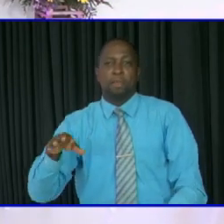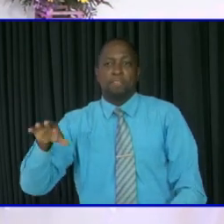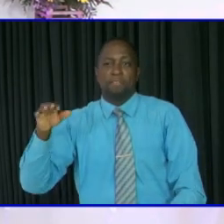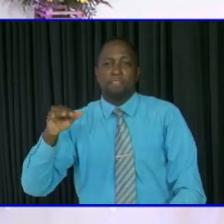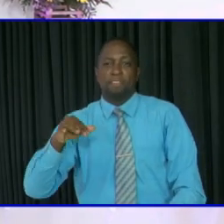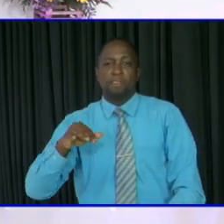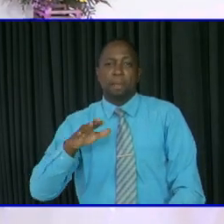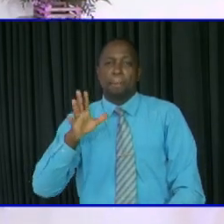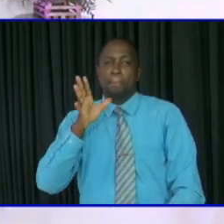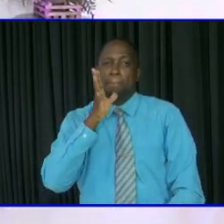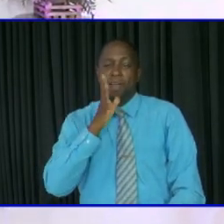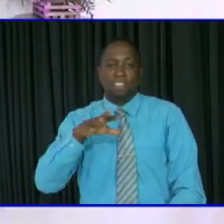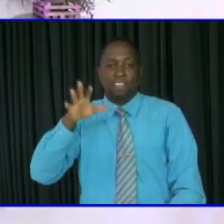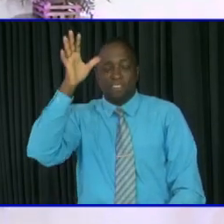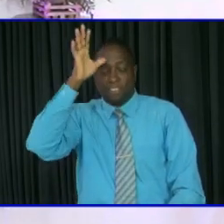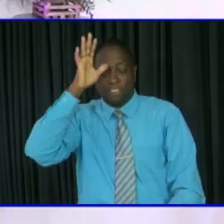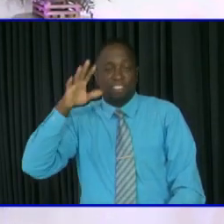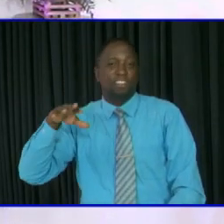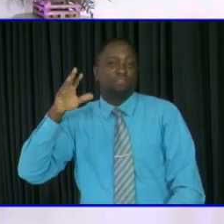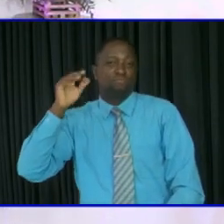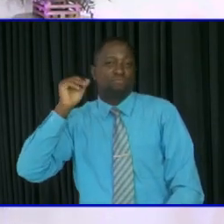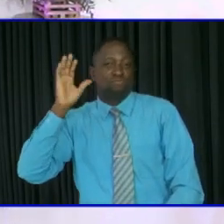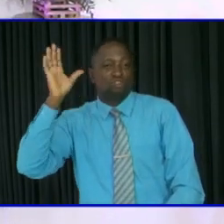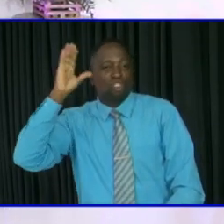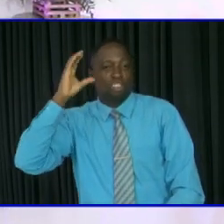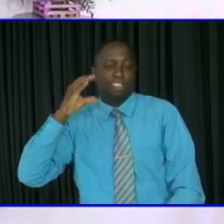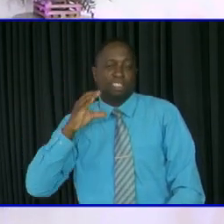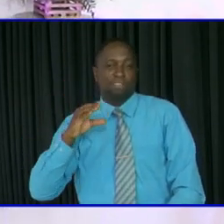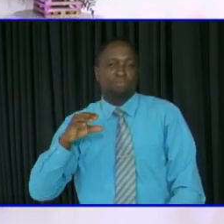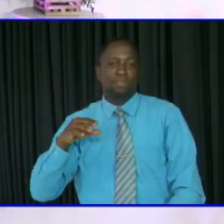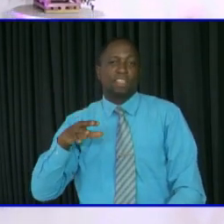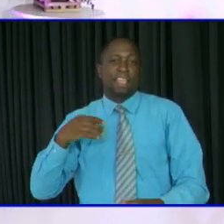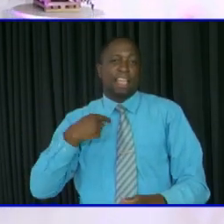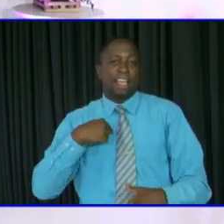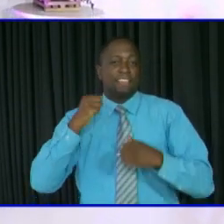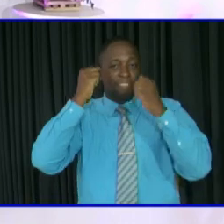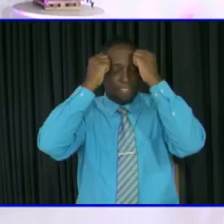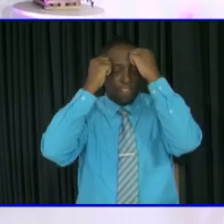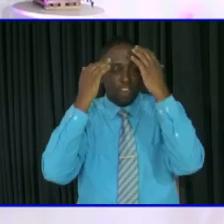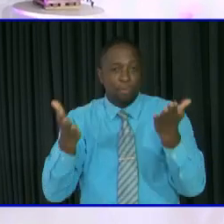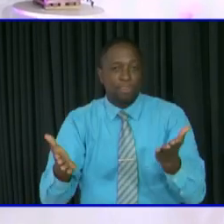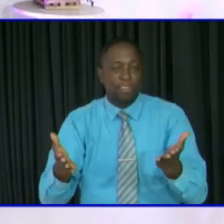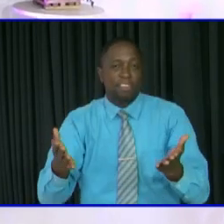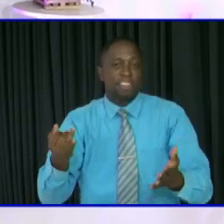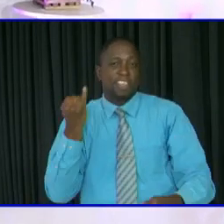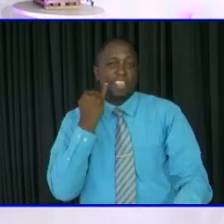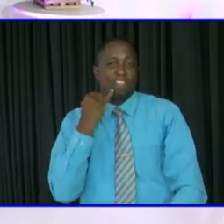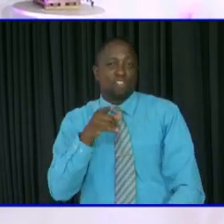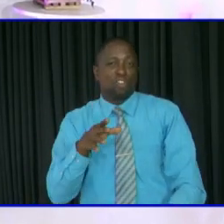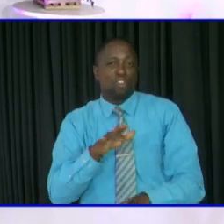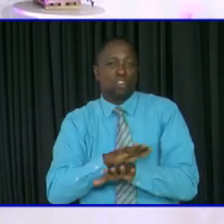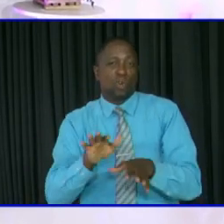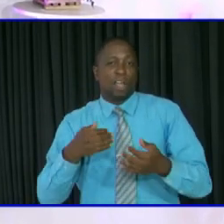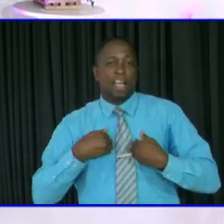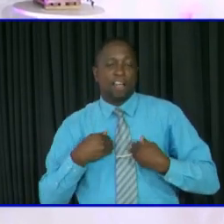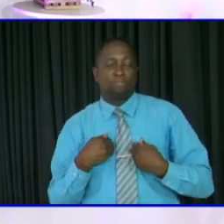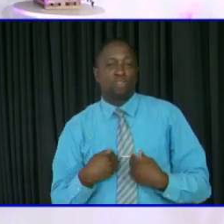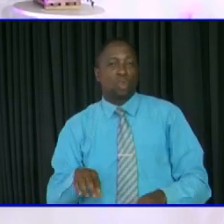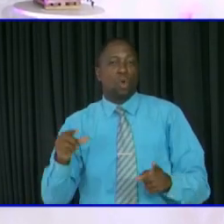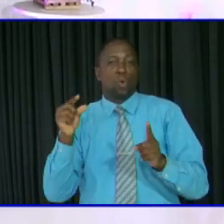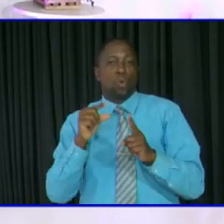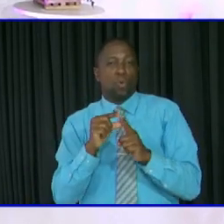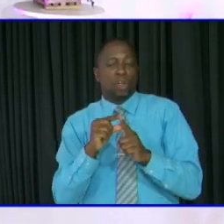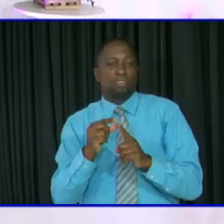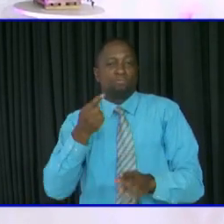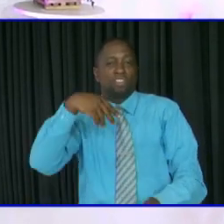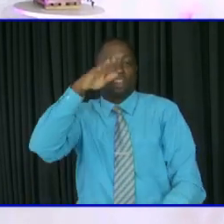sisters, I submit to you that if you don't have the word of God as your standard, as